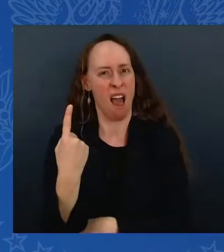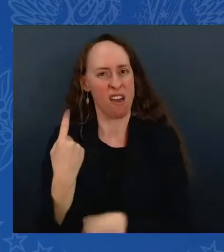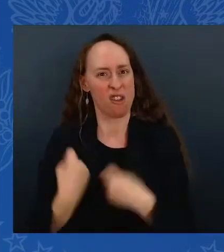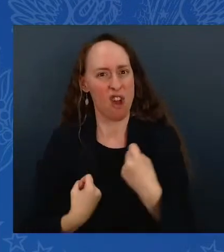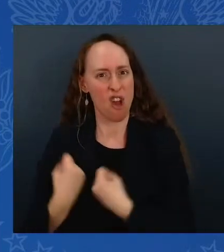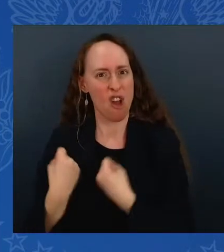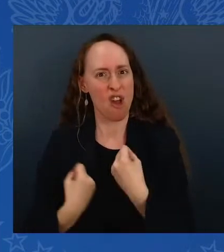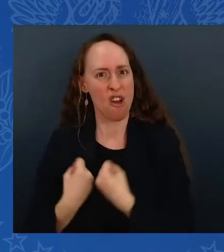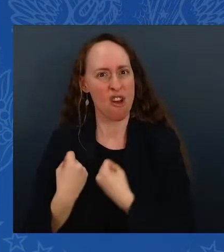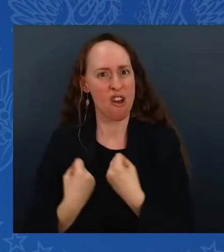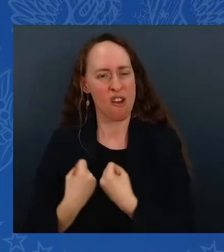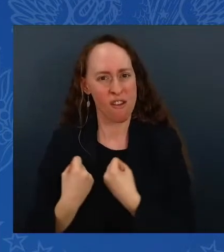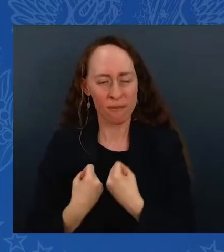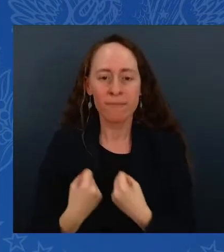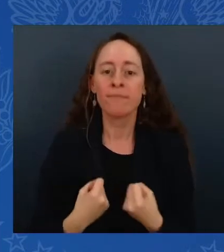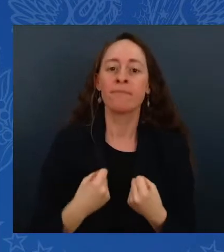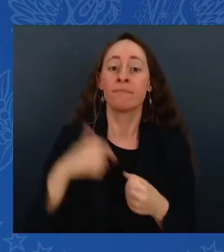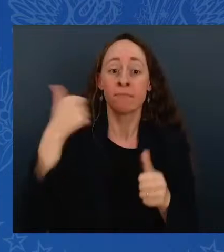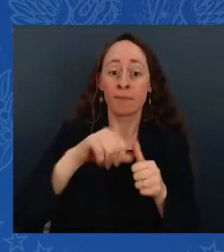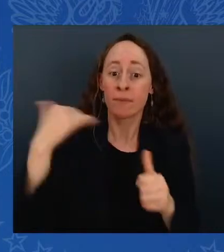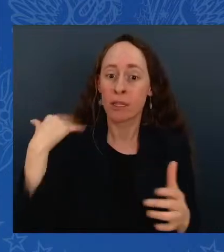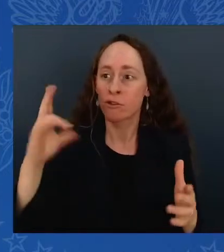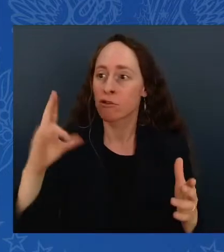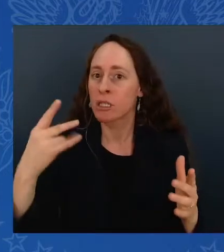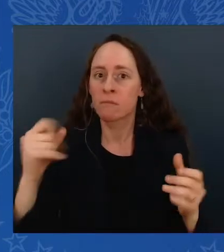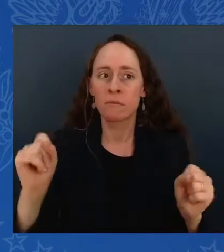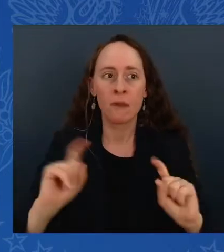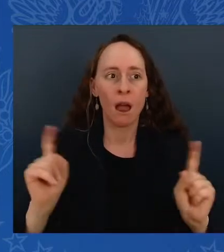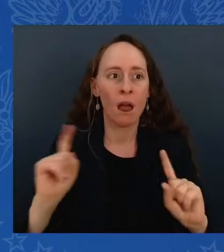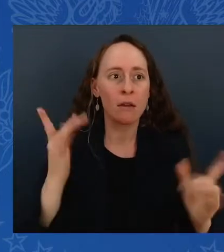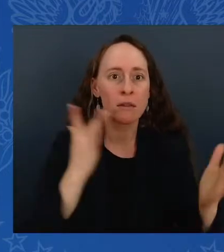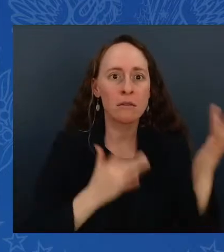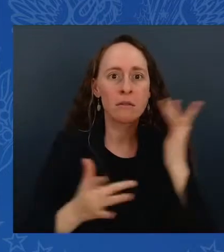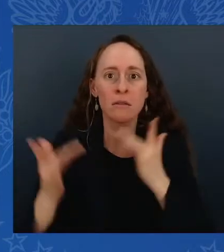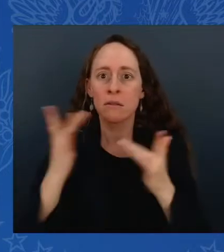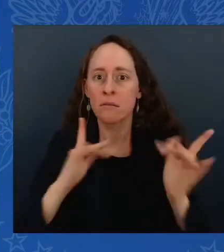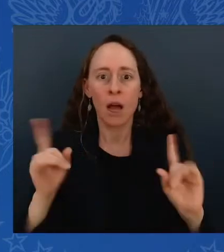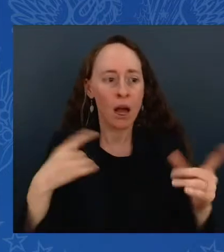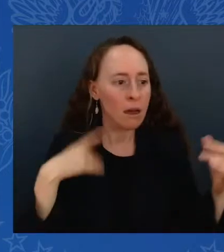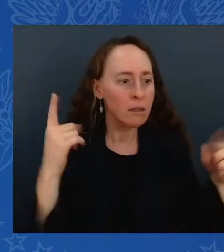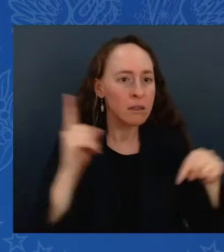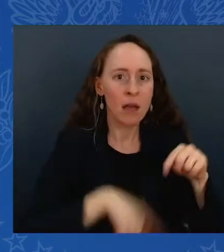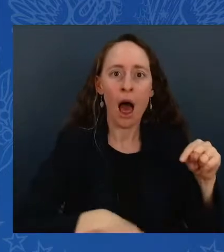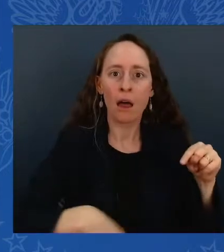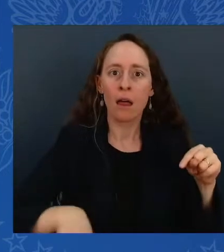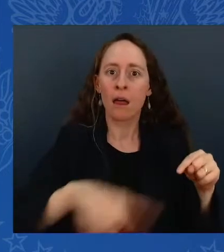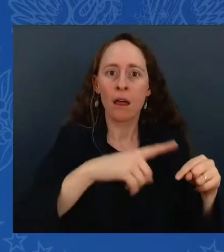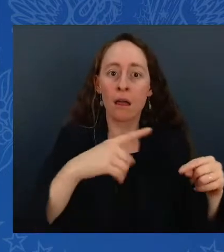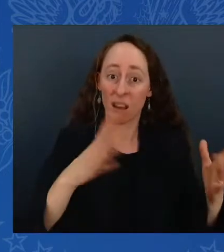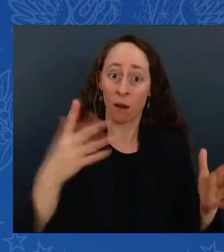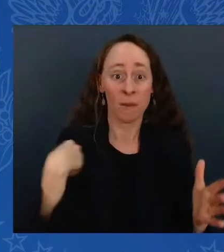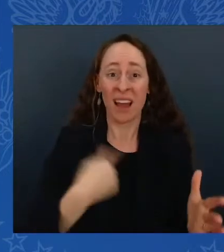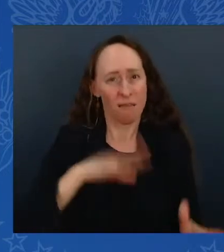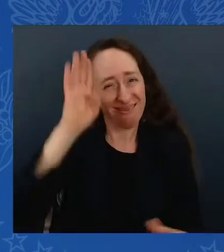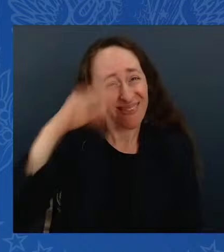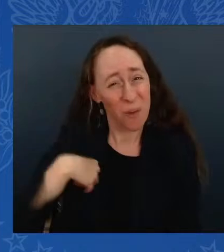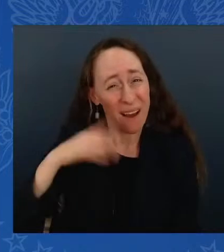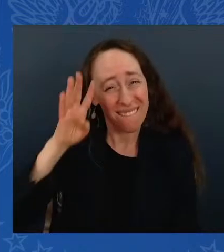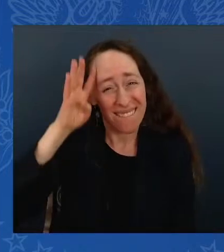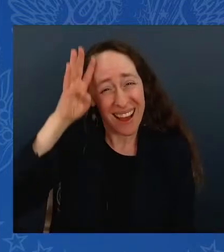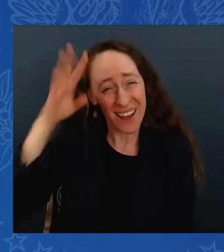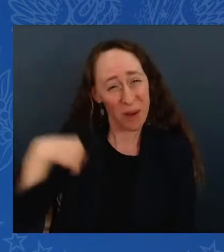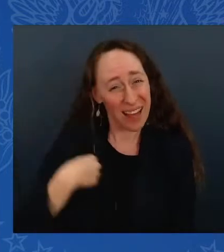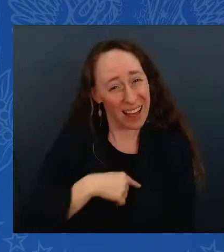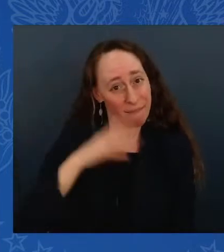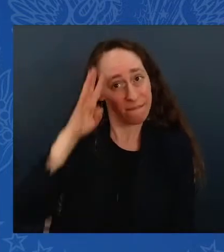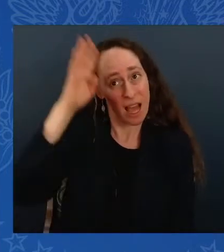And by the way, we invented those chips here in America. And we still design the most sophisticated chips